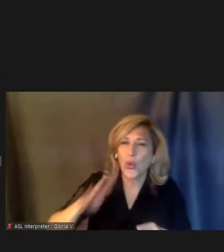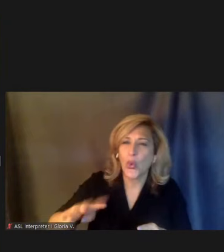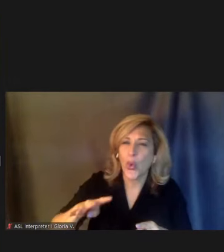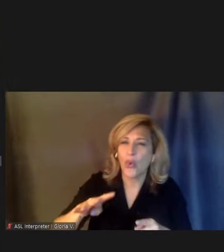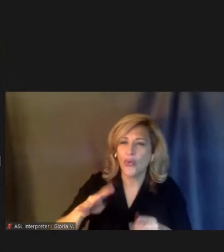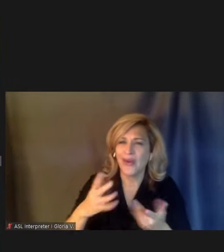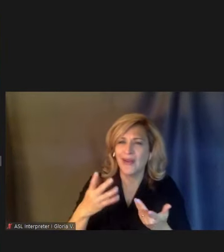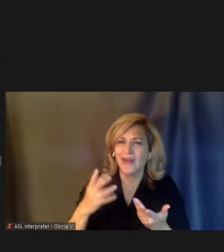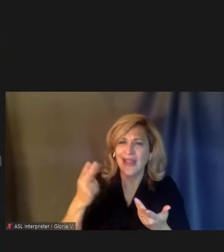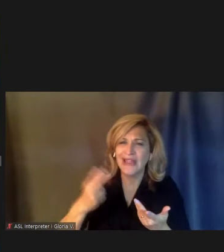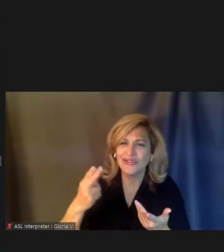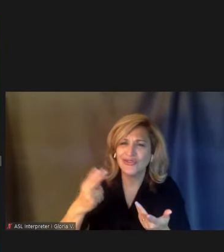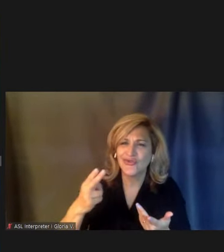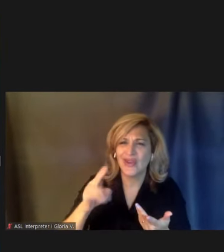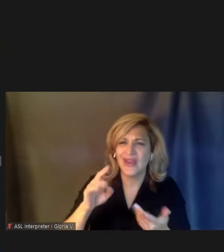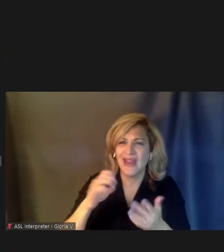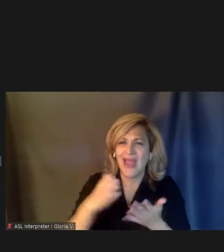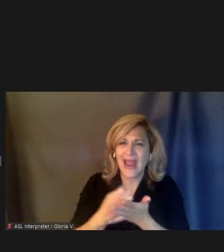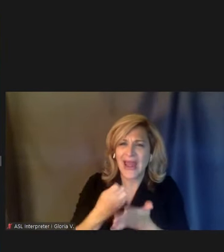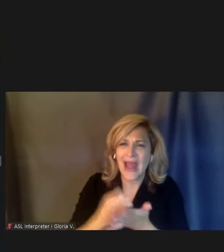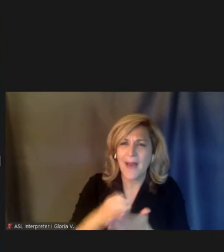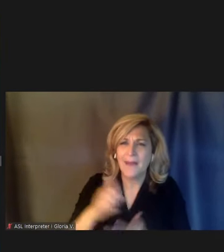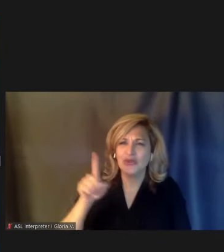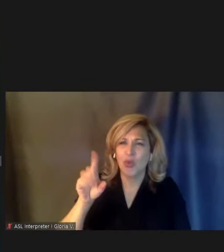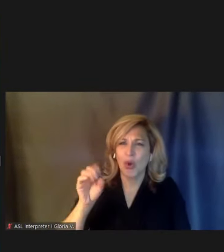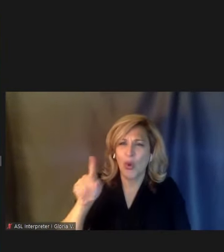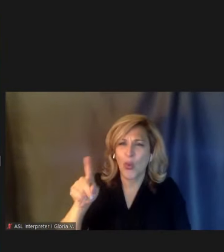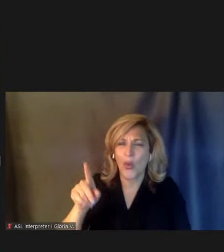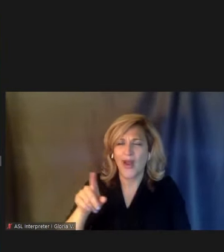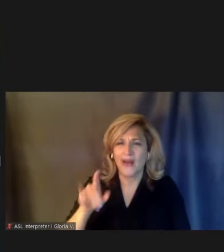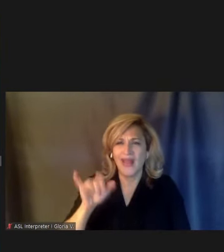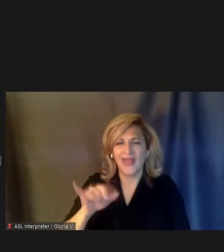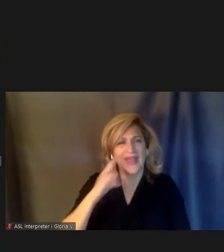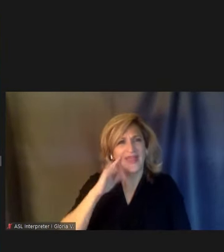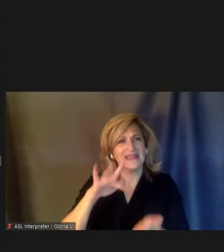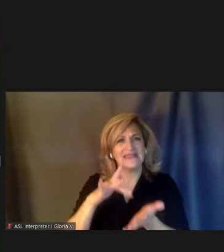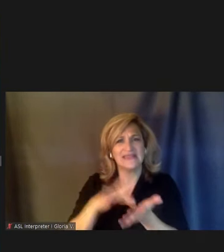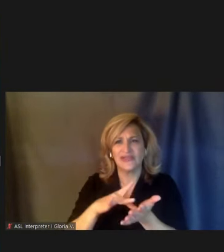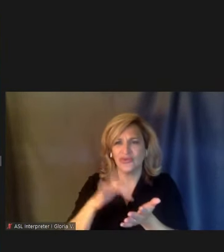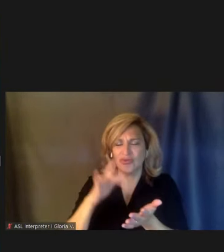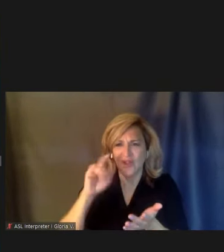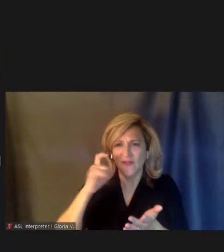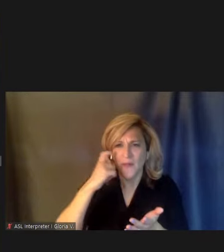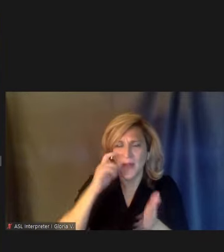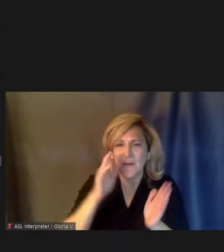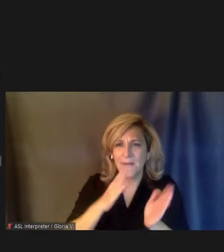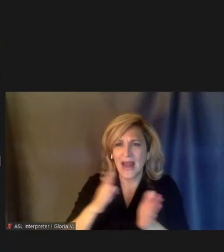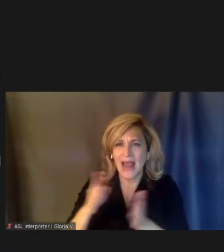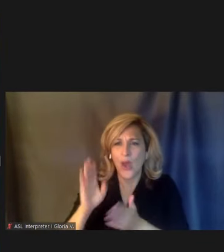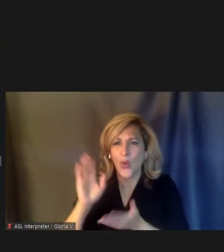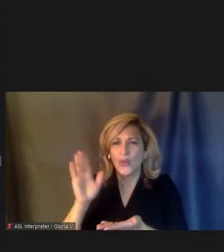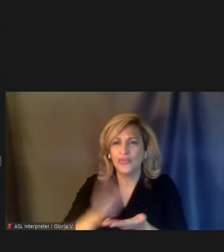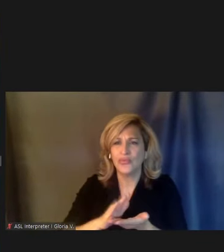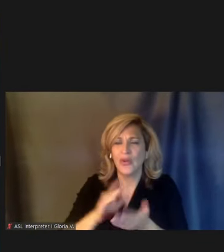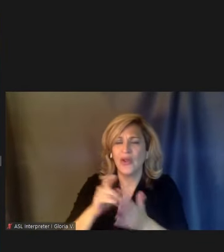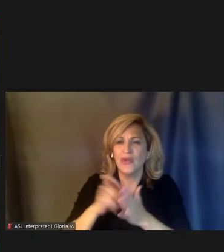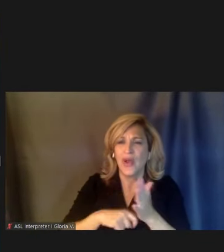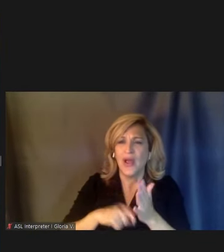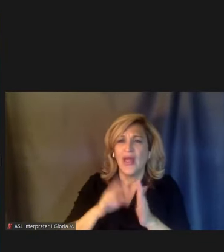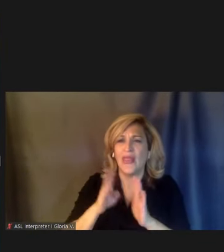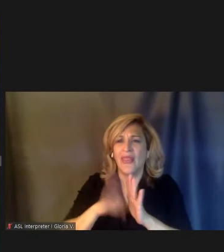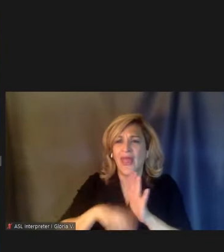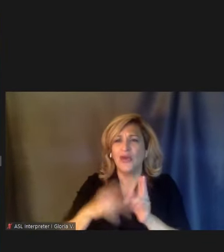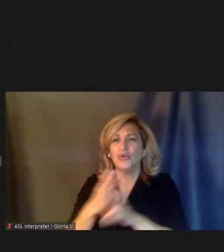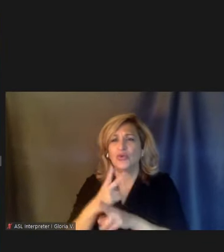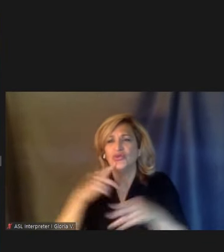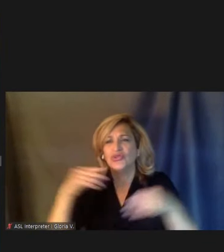101, that by thinking that, you know, government central planning can allocate scarce resources better than market forces. That's